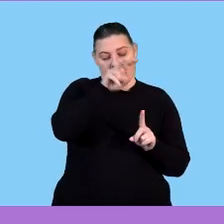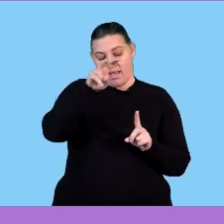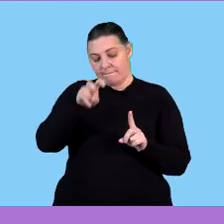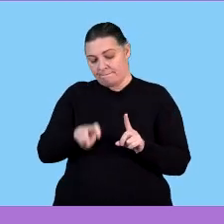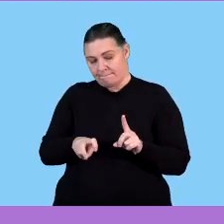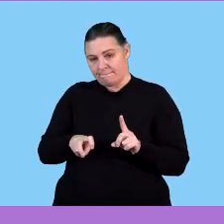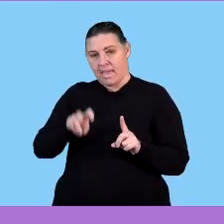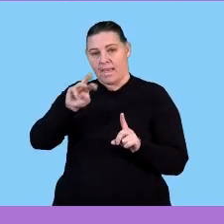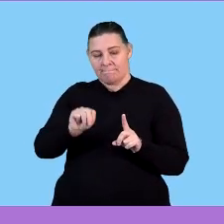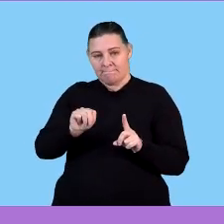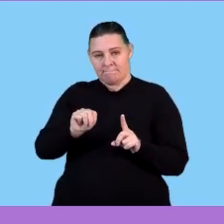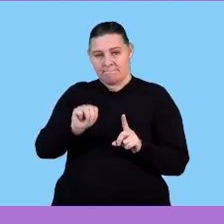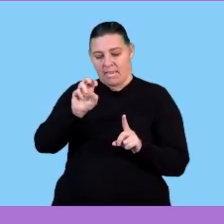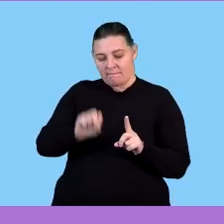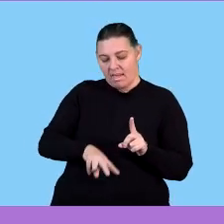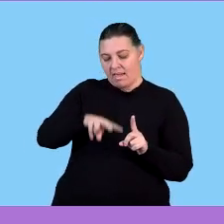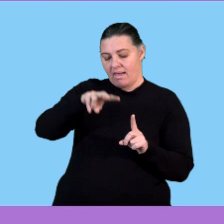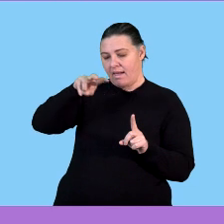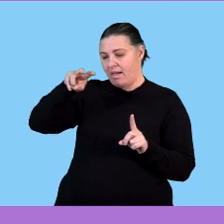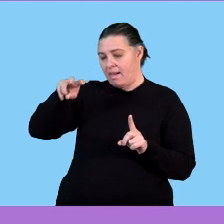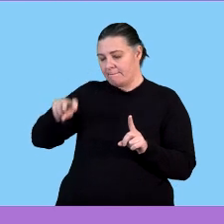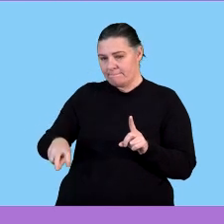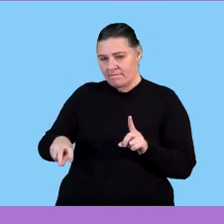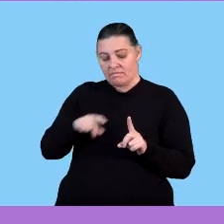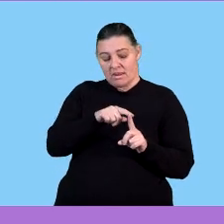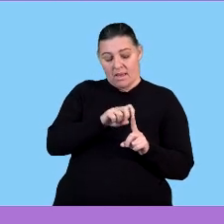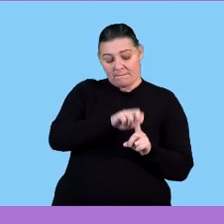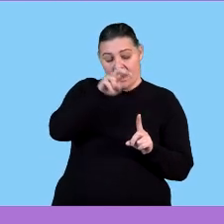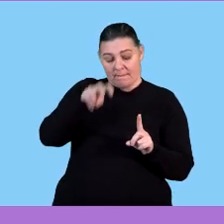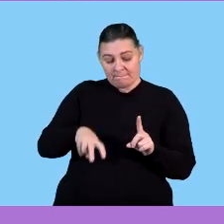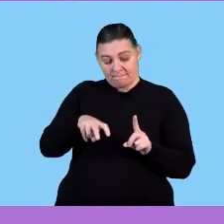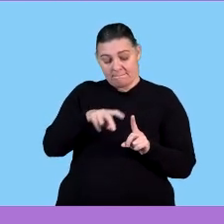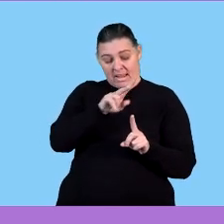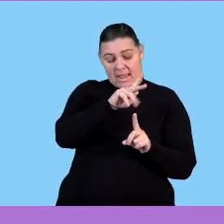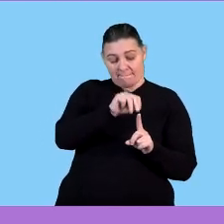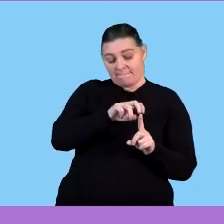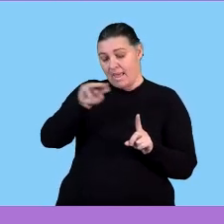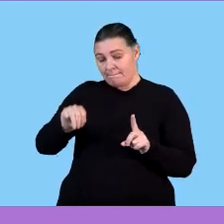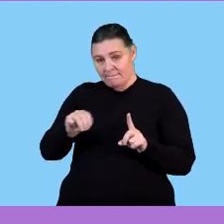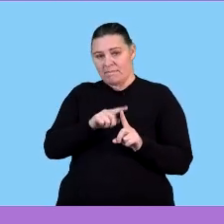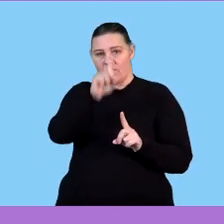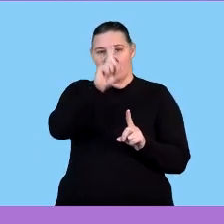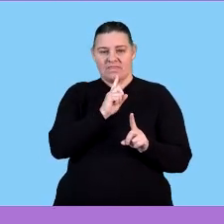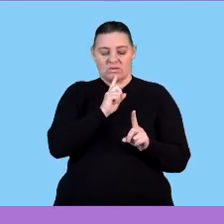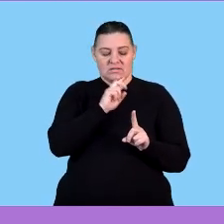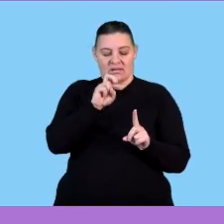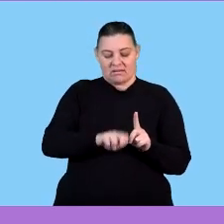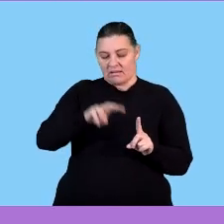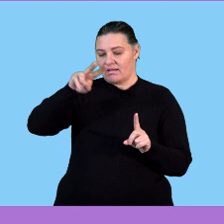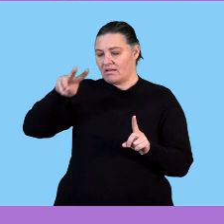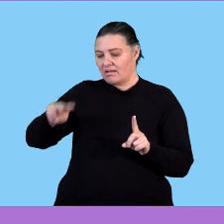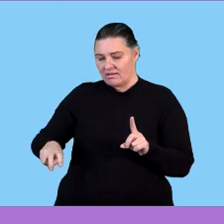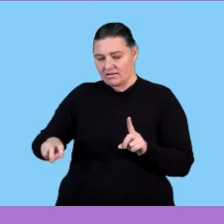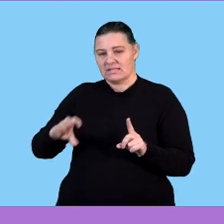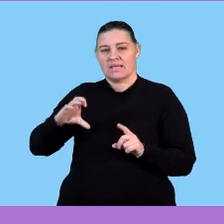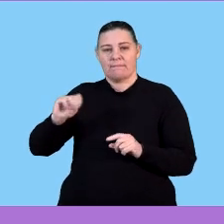over to meters, we multiply by 1,000. If we start at meters and we go to centimeters, we're